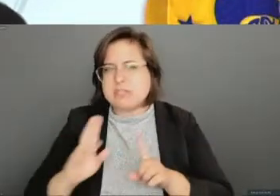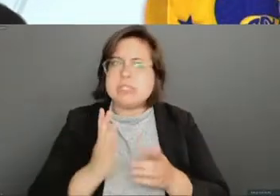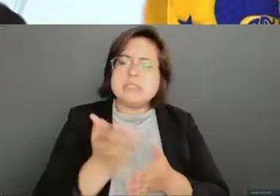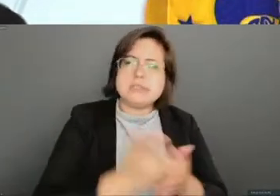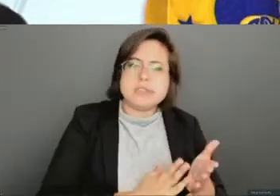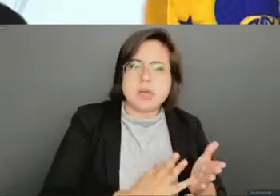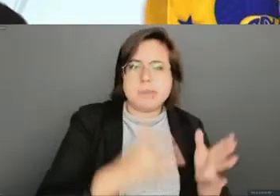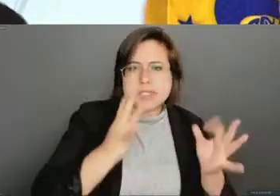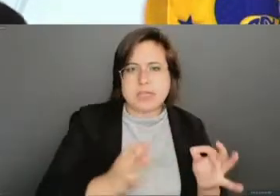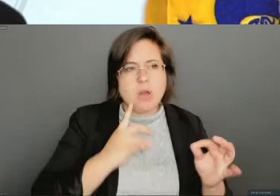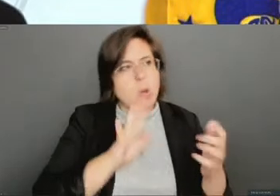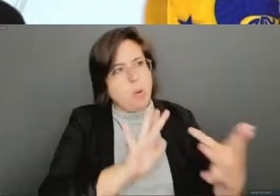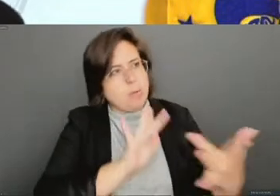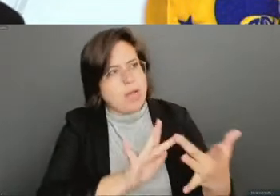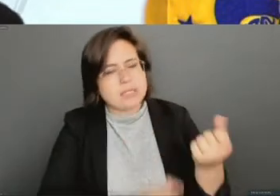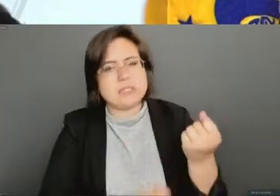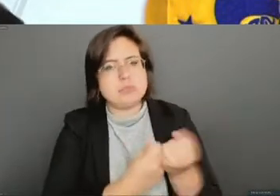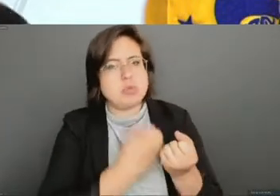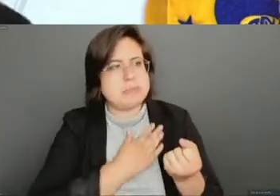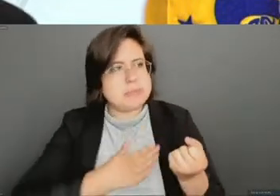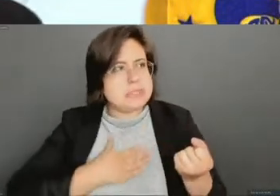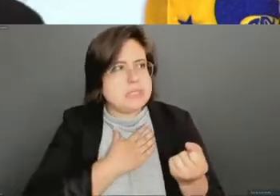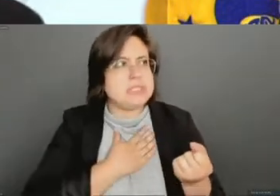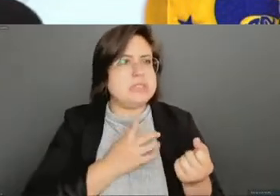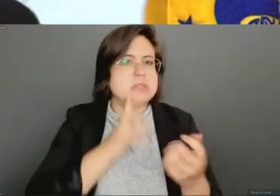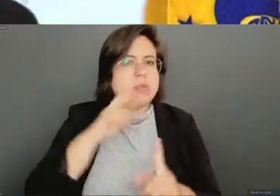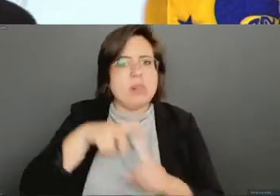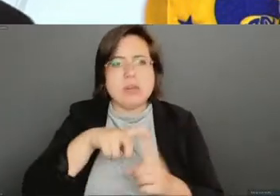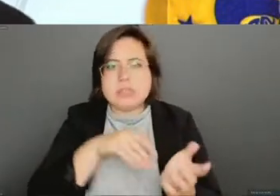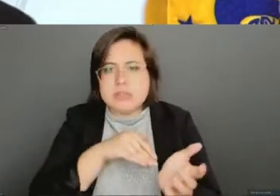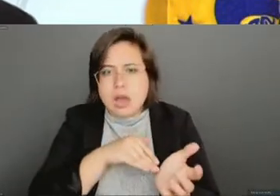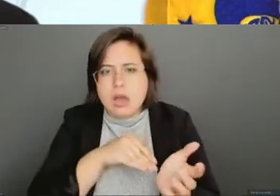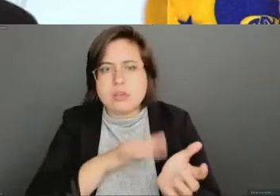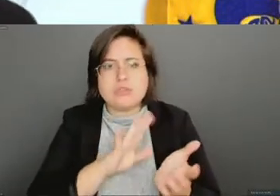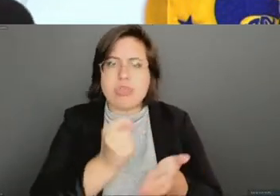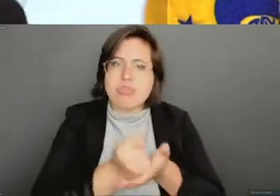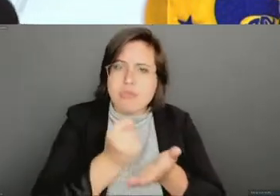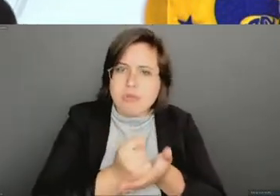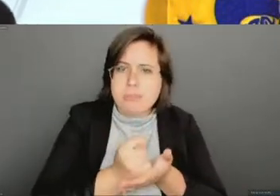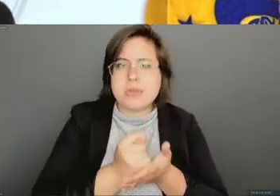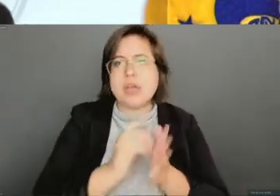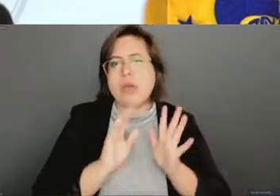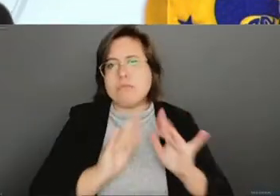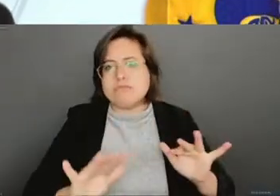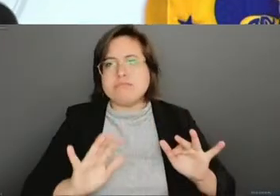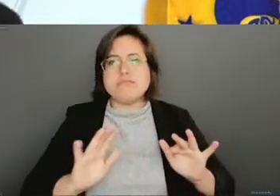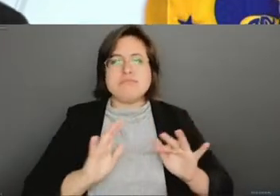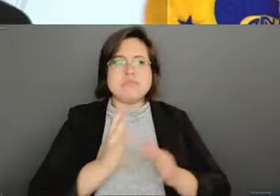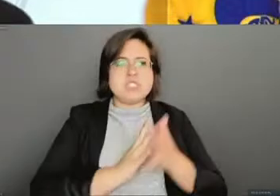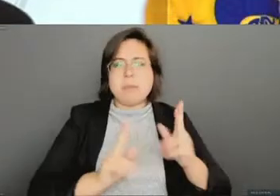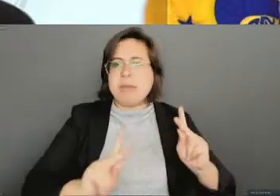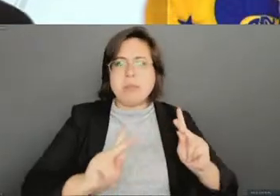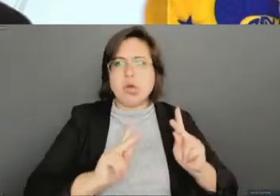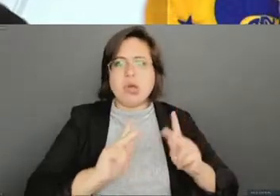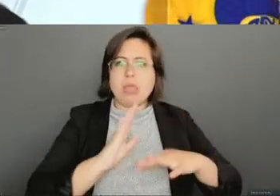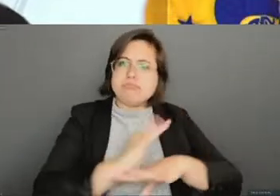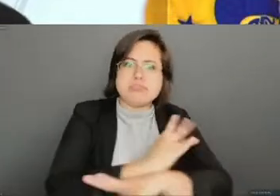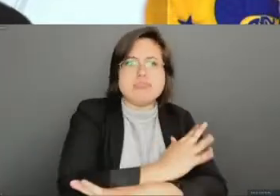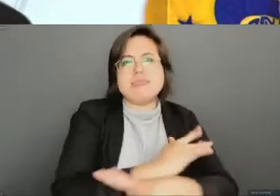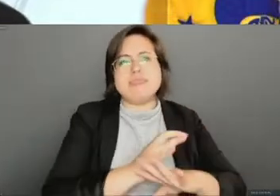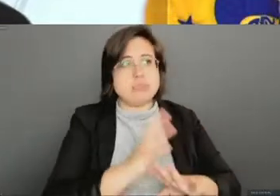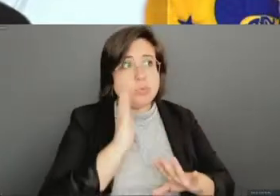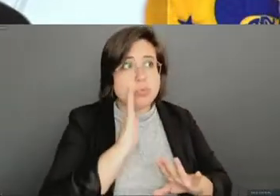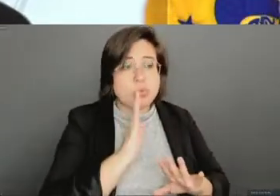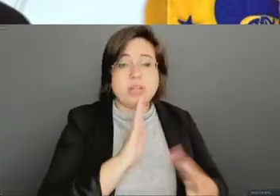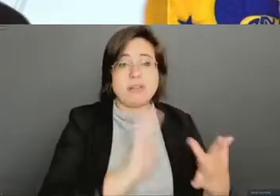seek out support and will go talk to their doctor about it and may get therapy if that's needed. People may do the full gamut of that, but I worry that the